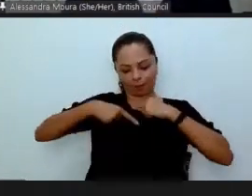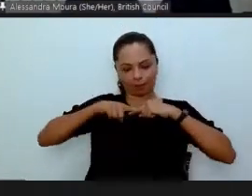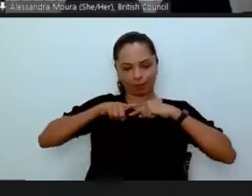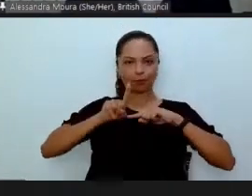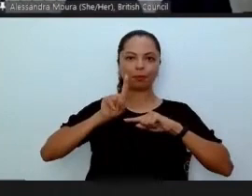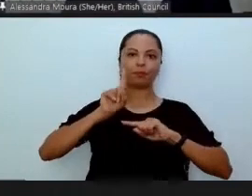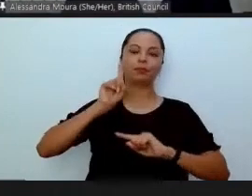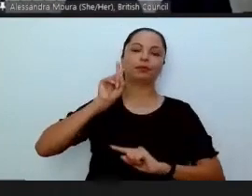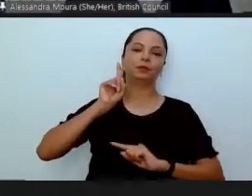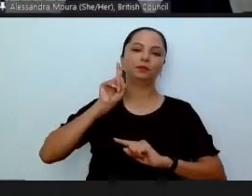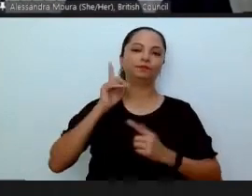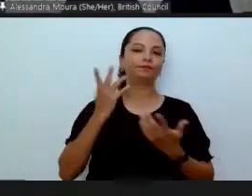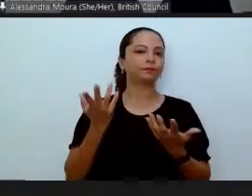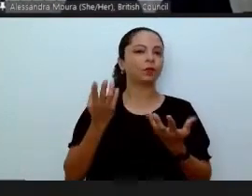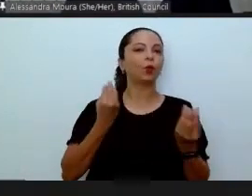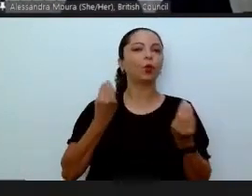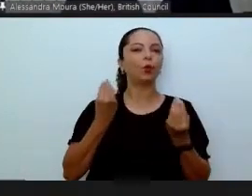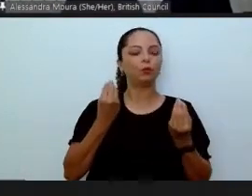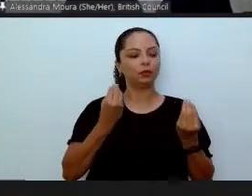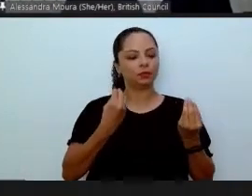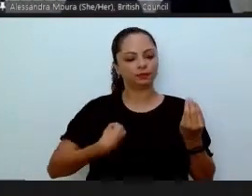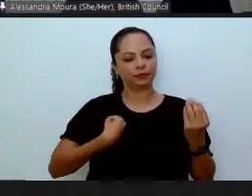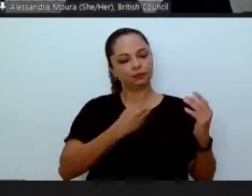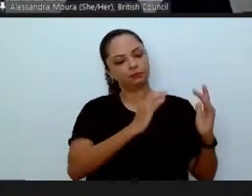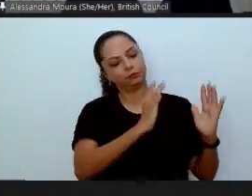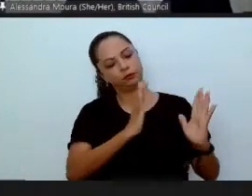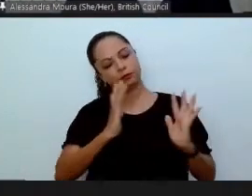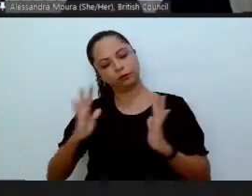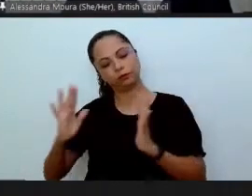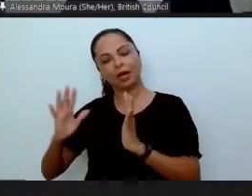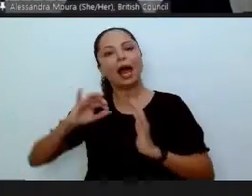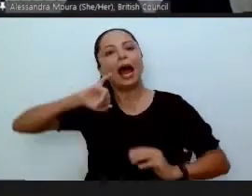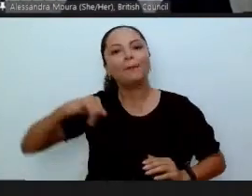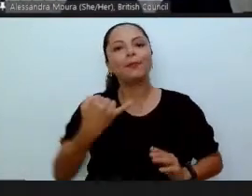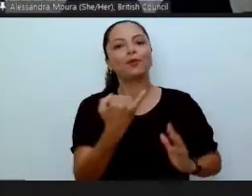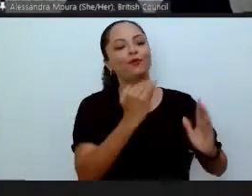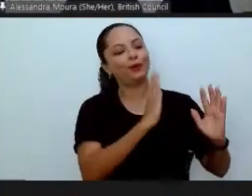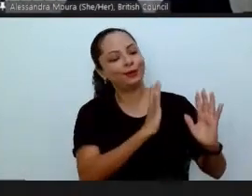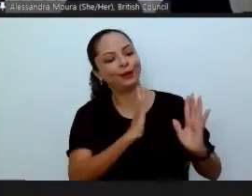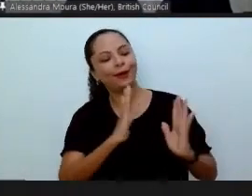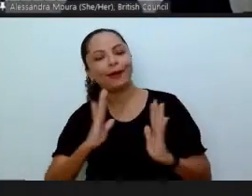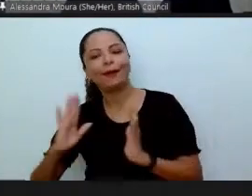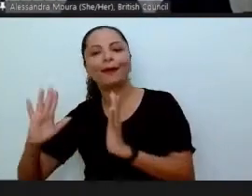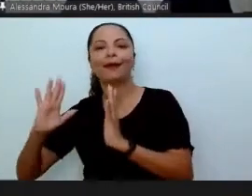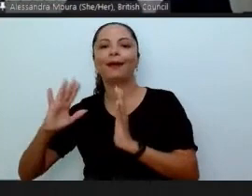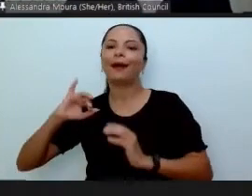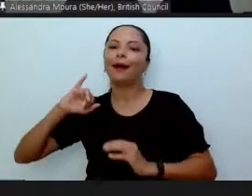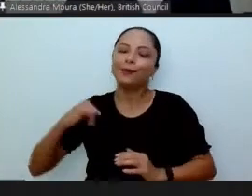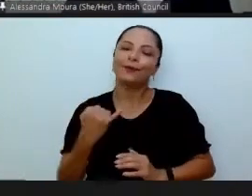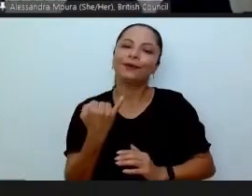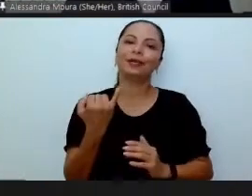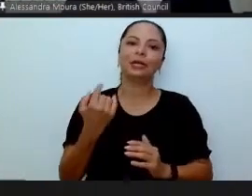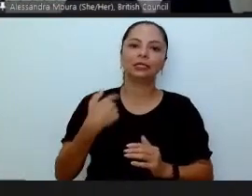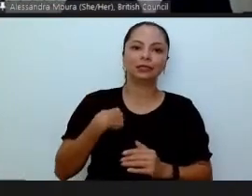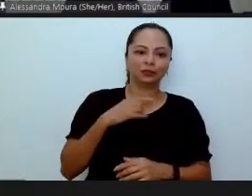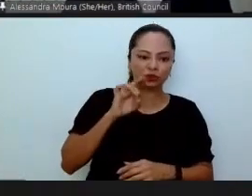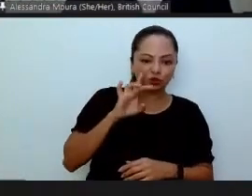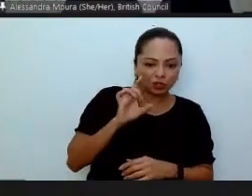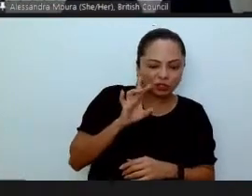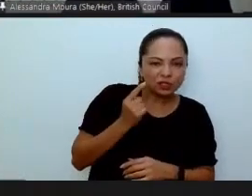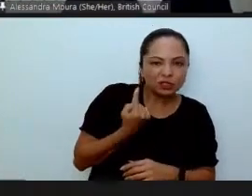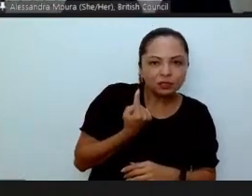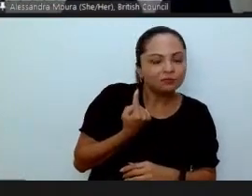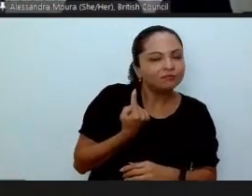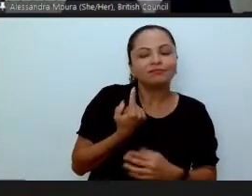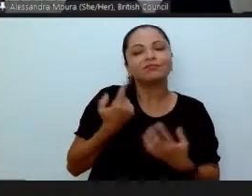idea that is on the screen, that, do some things on your own, do things with colleagues, think about professional